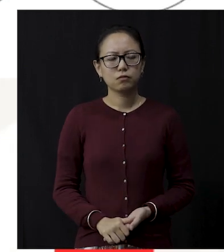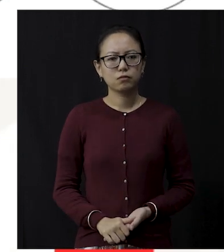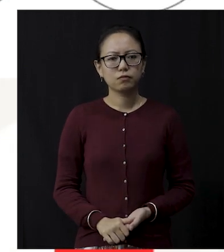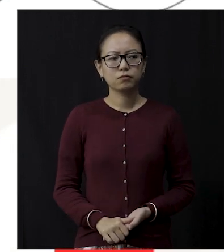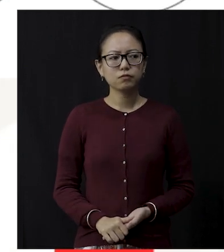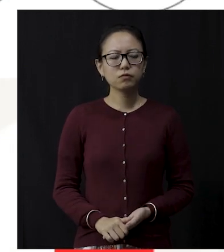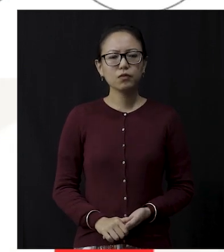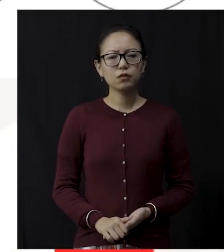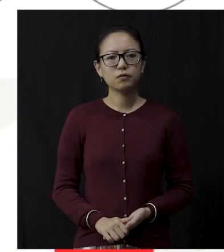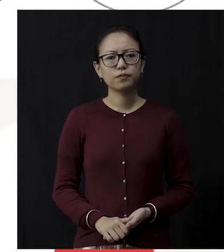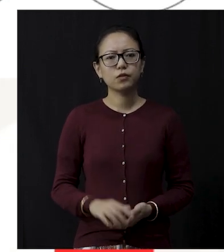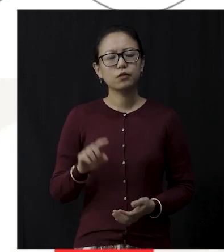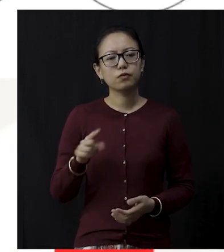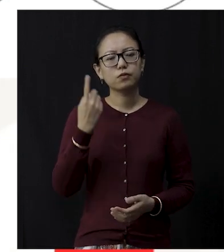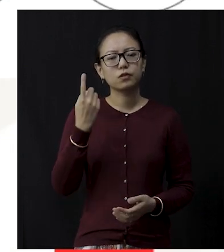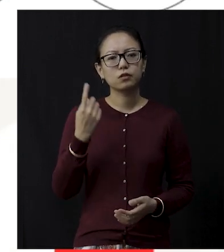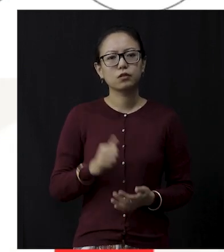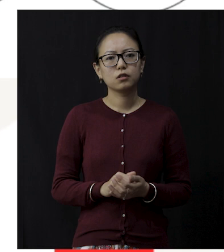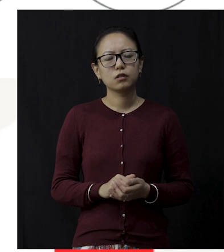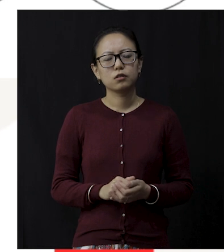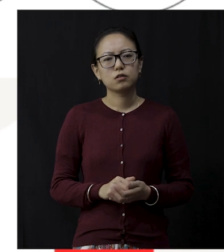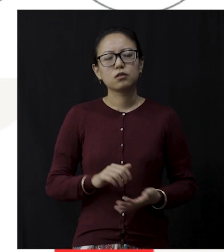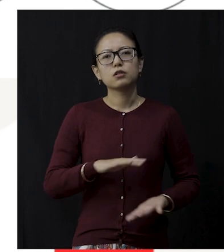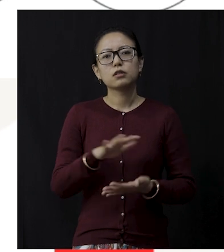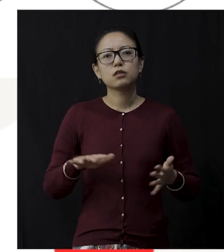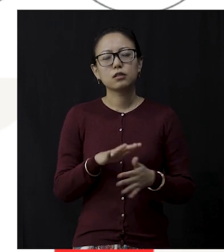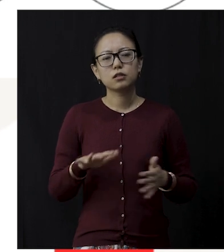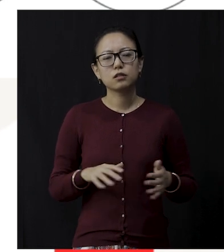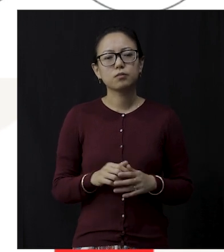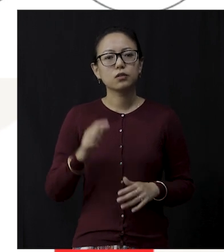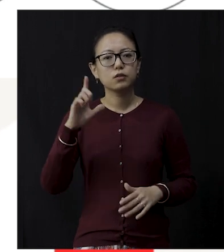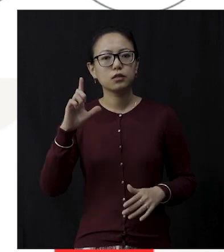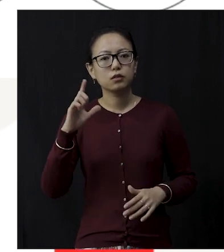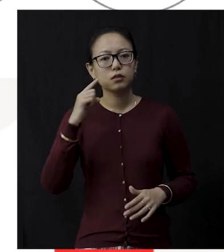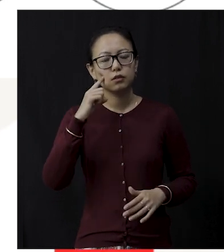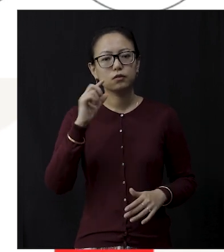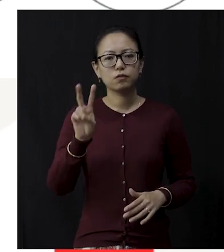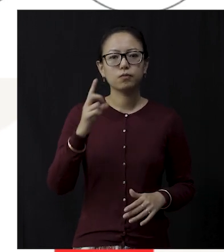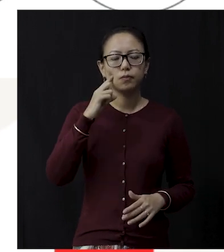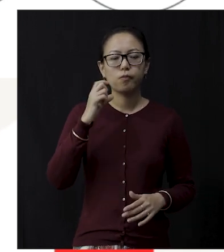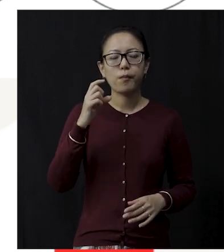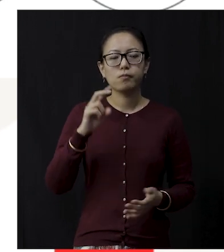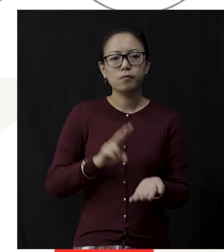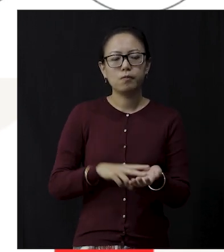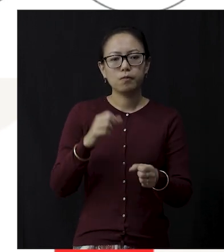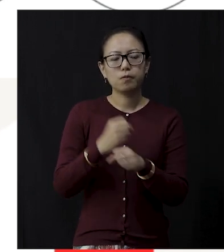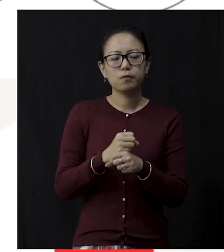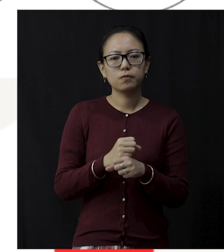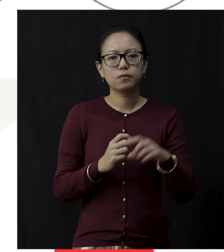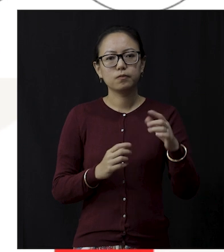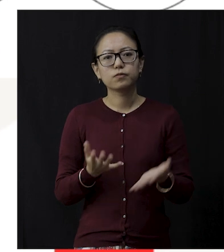So students, first let's discuss about living things. Living things can be we human